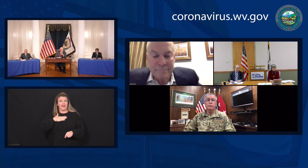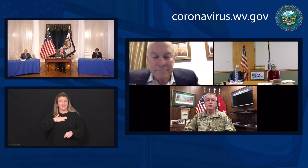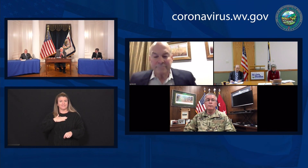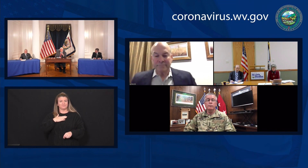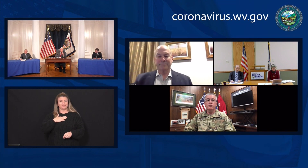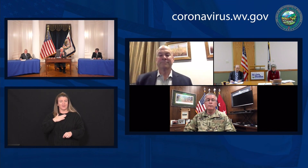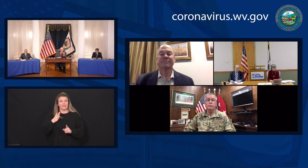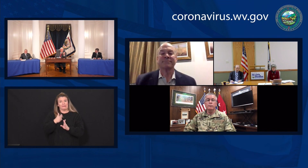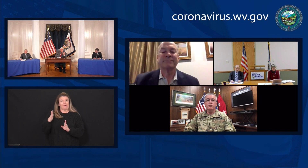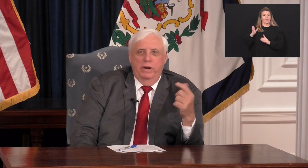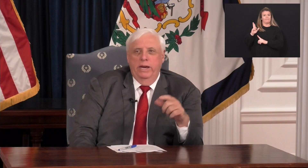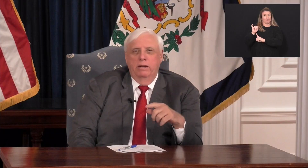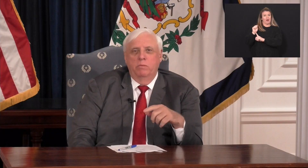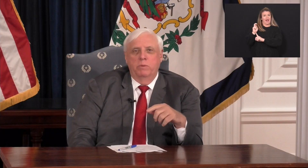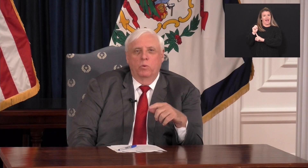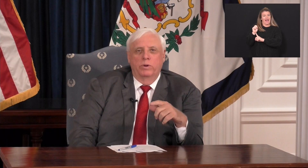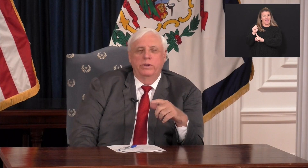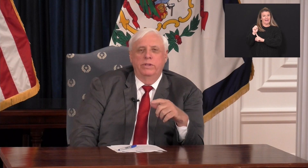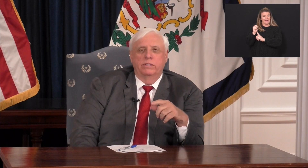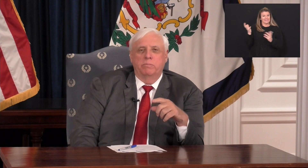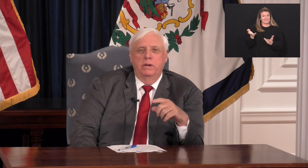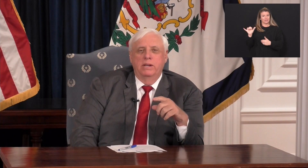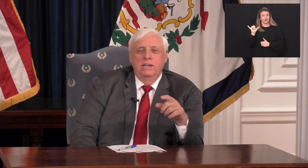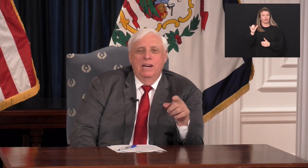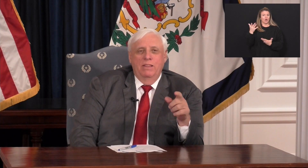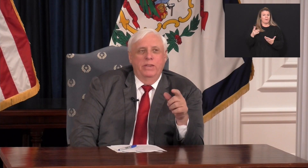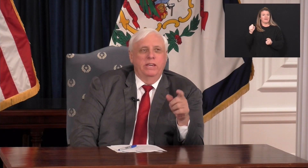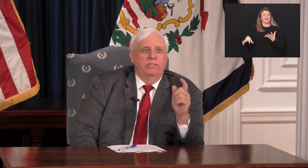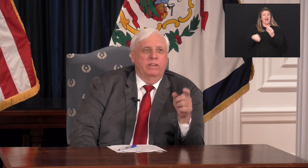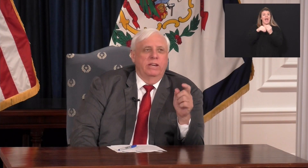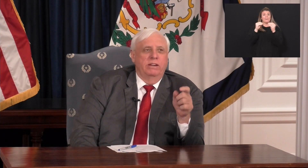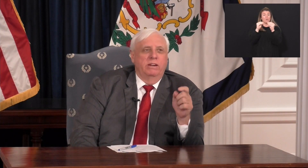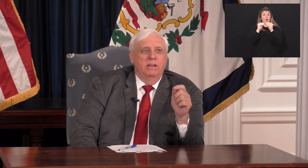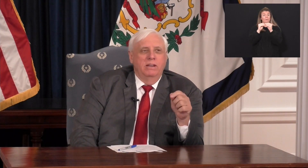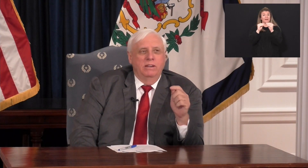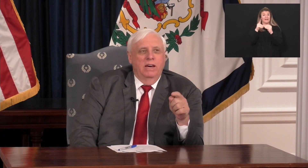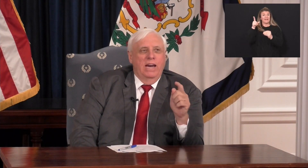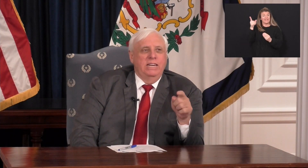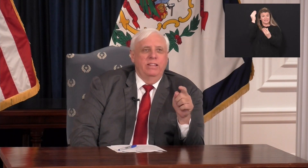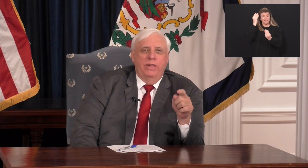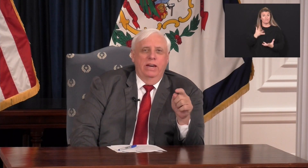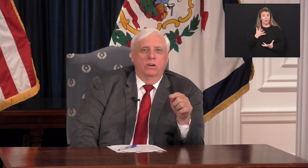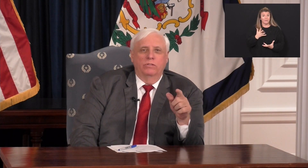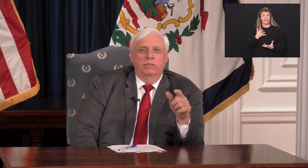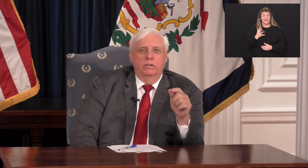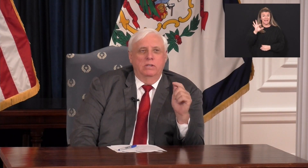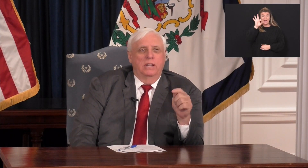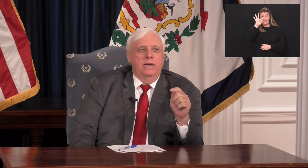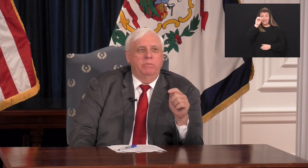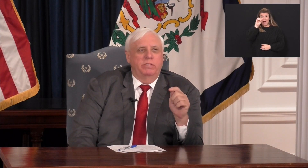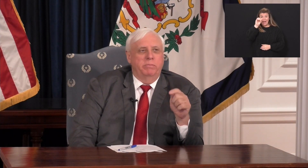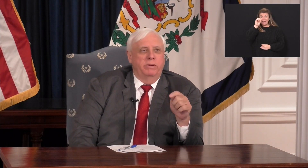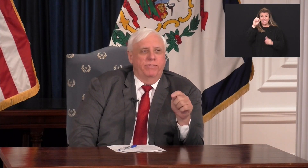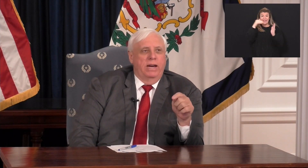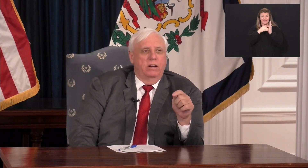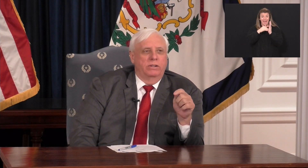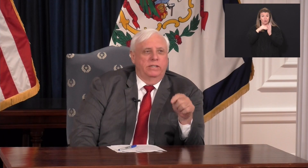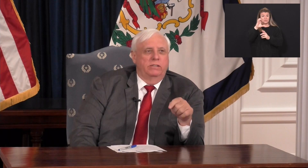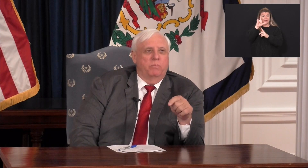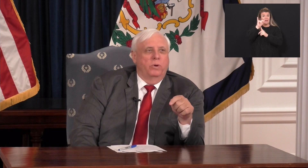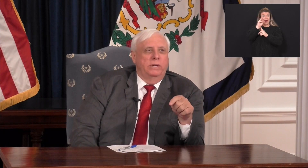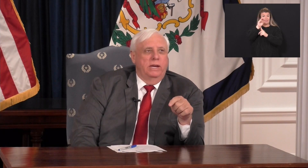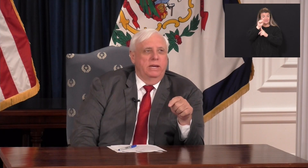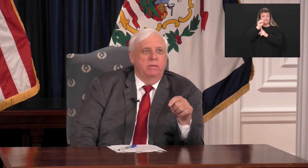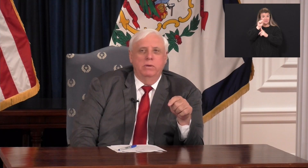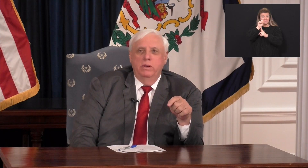Brian can come up and add a little bit more to this. But I think he's saying that 90,000 claims have been filed at